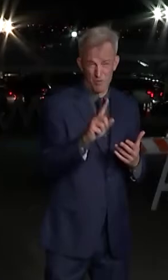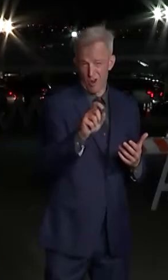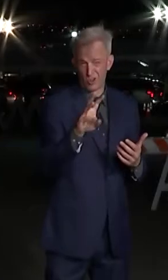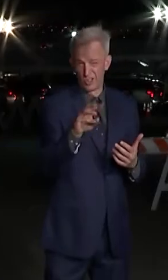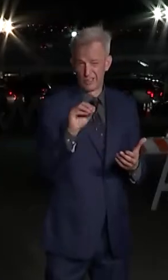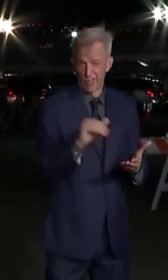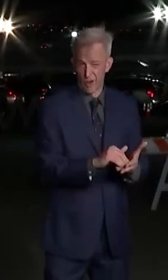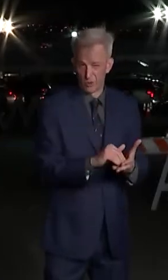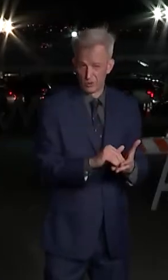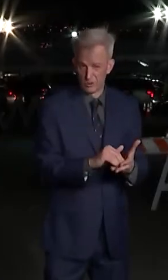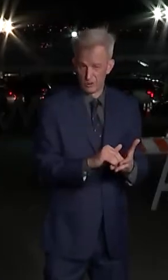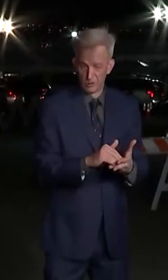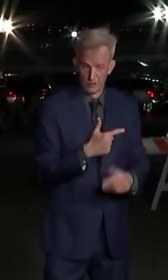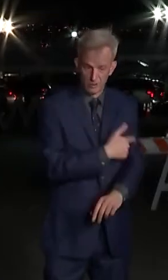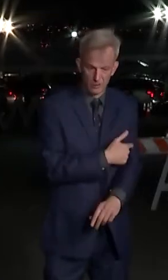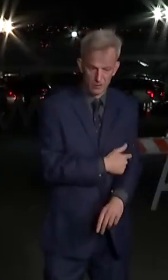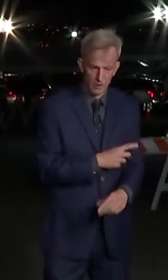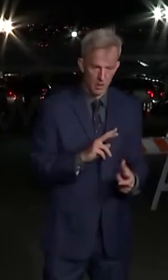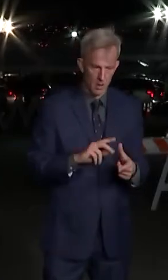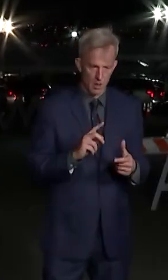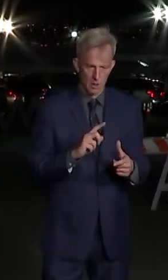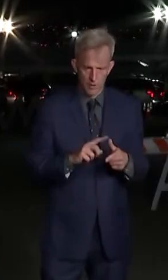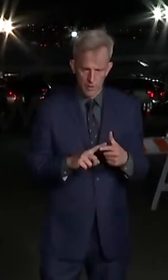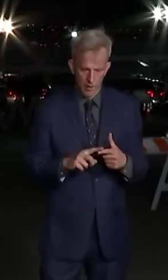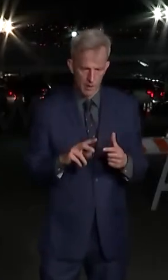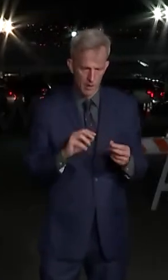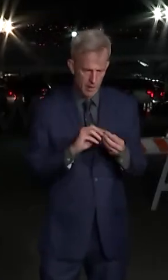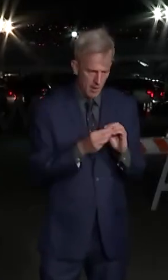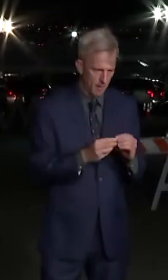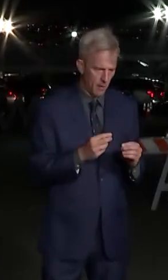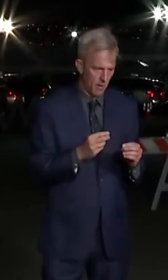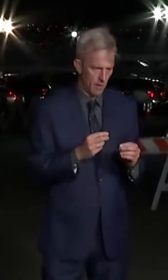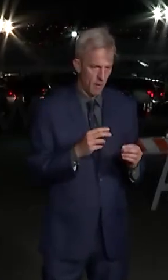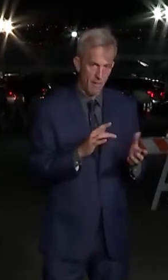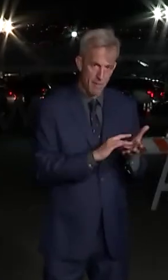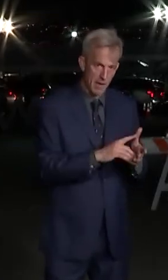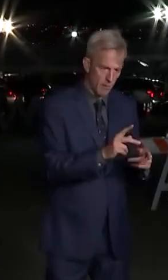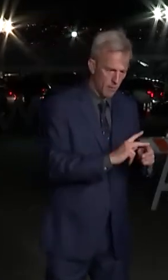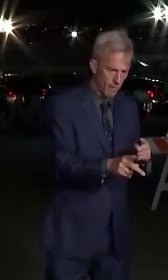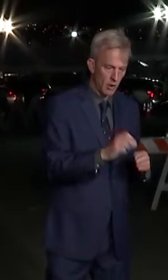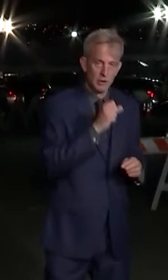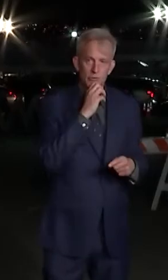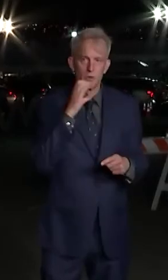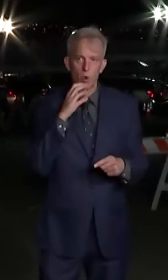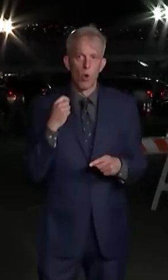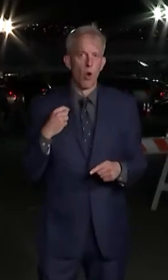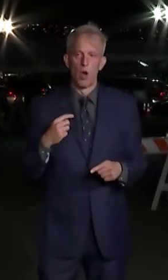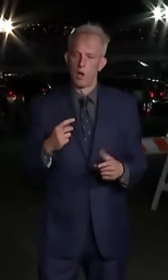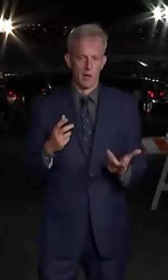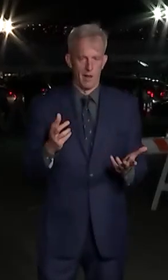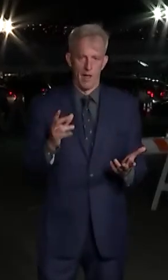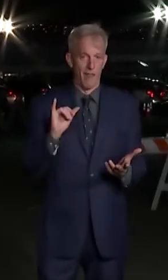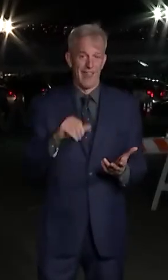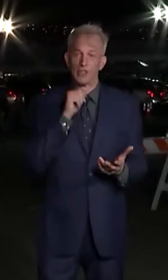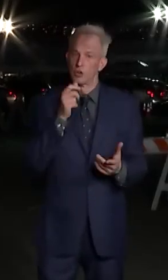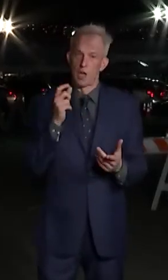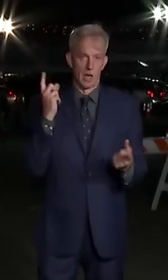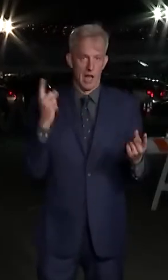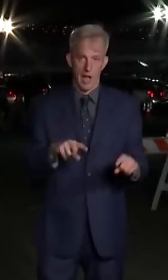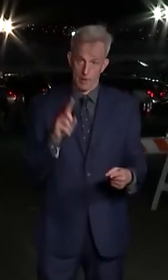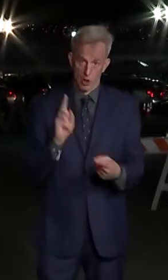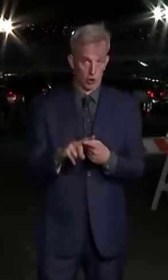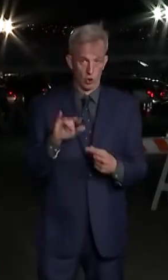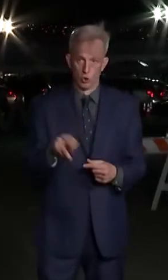160,000, and you just look at the number of healthcare workers and seniors, we won't get through them till June. Now, that pace won't stay